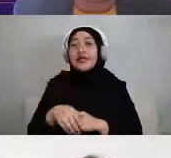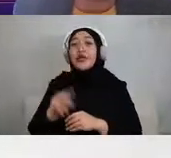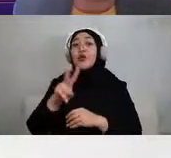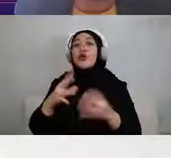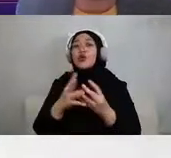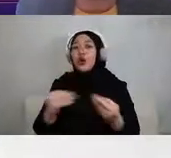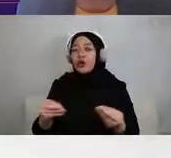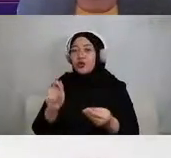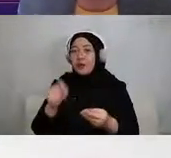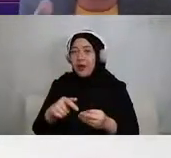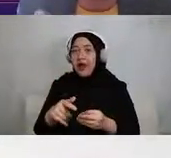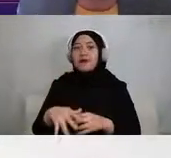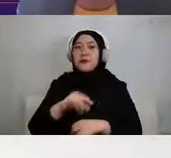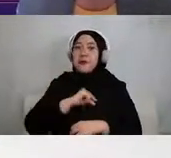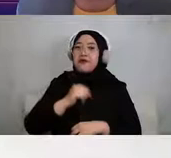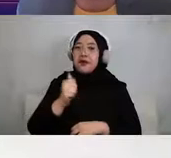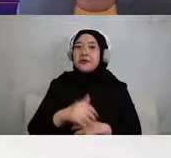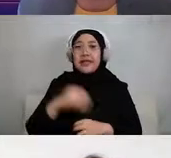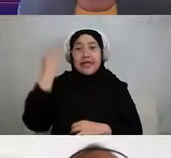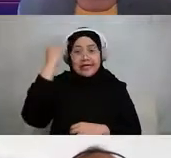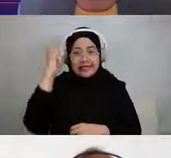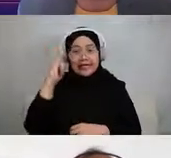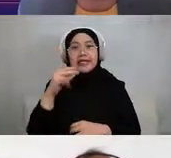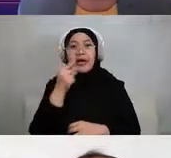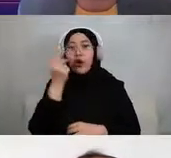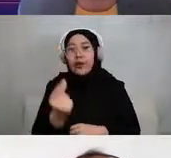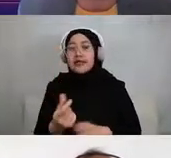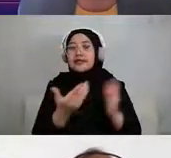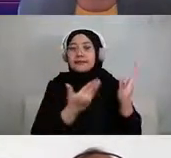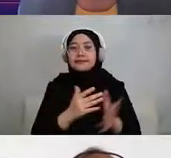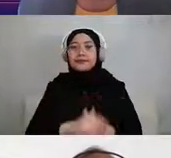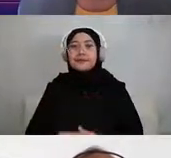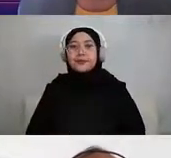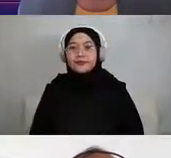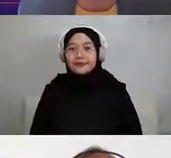our idea and suggestion, and we are very effectively